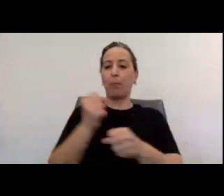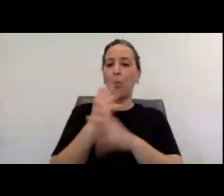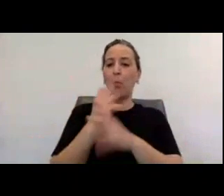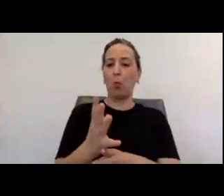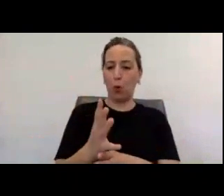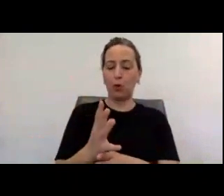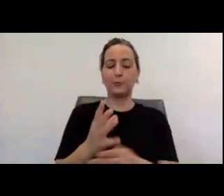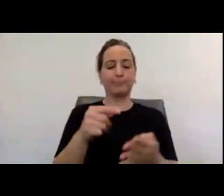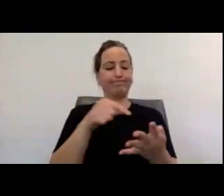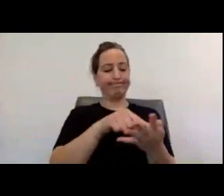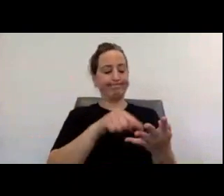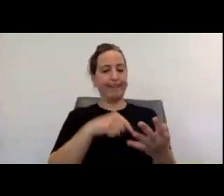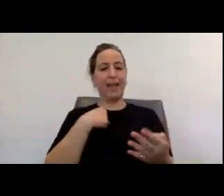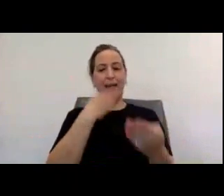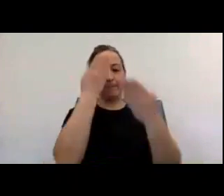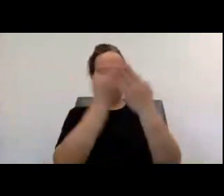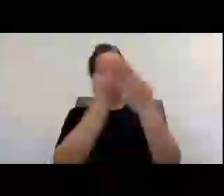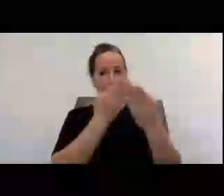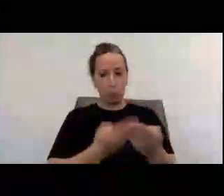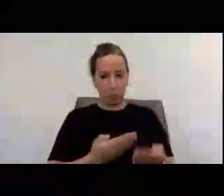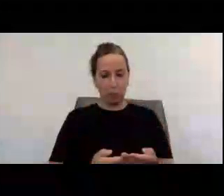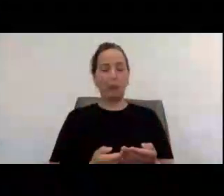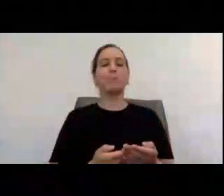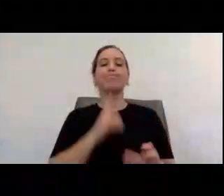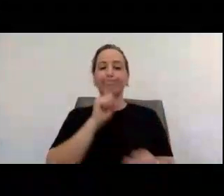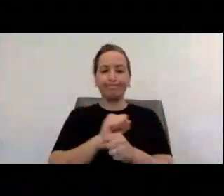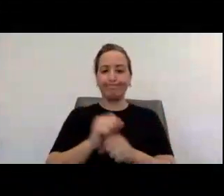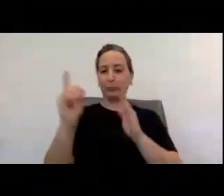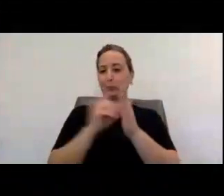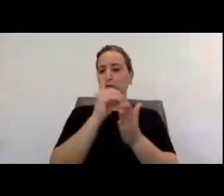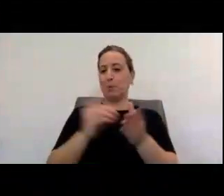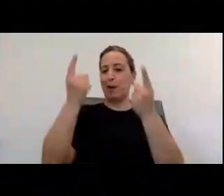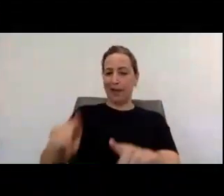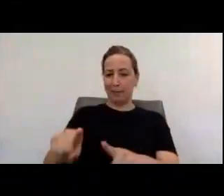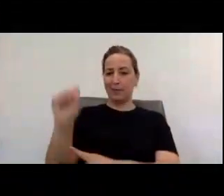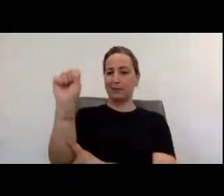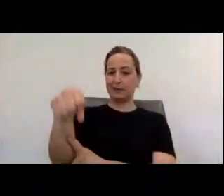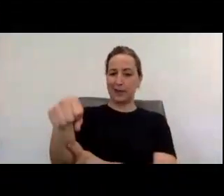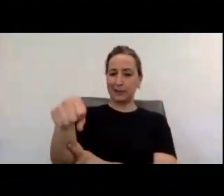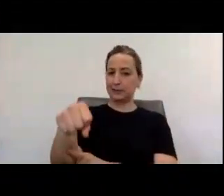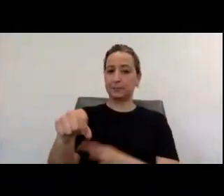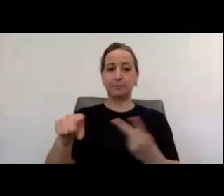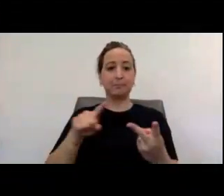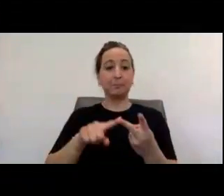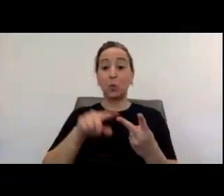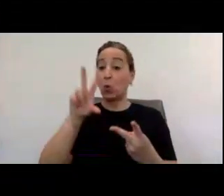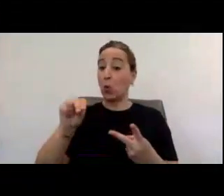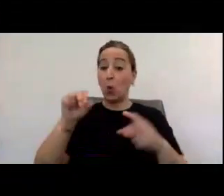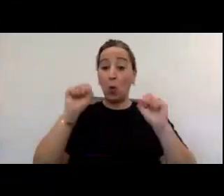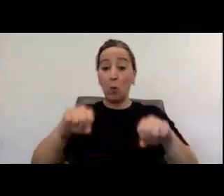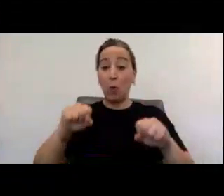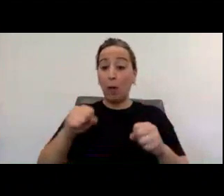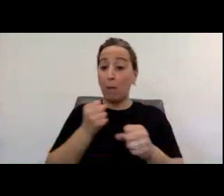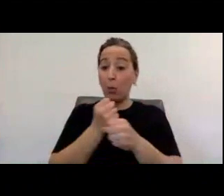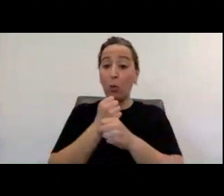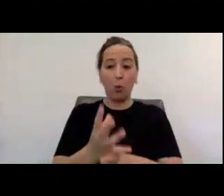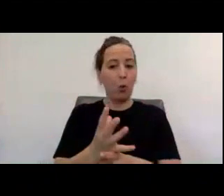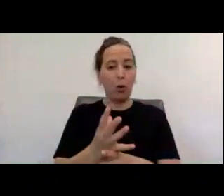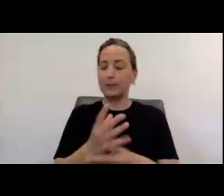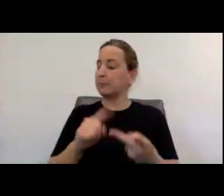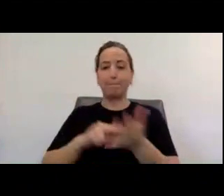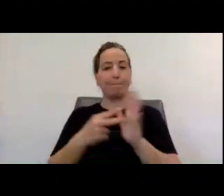to establish that that discrimination did actually occur. No probable cause means that there wasn't enough evidence found to